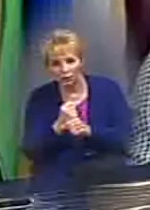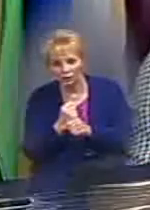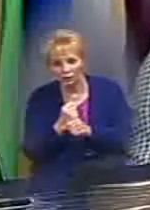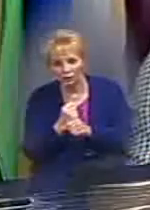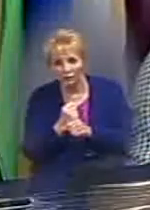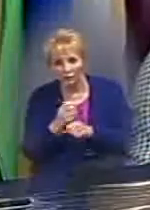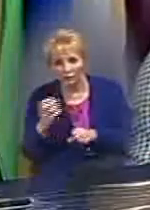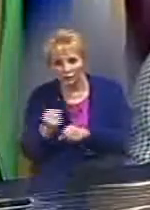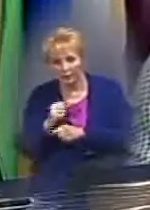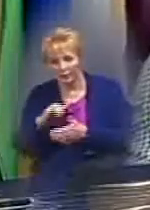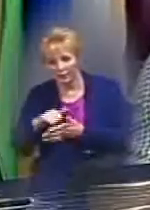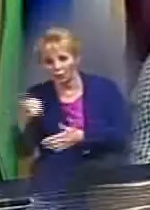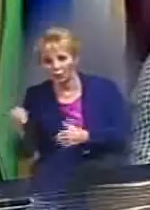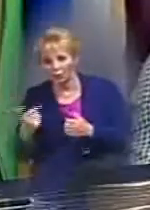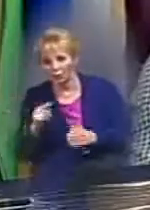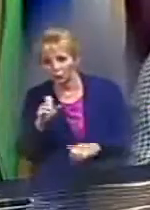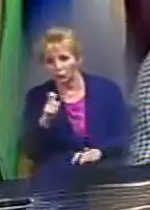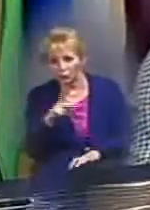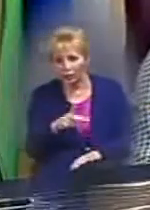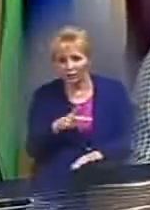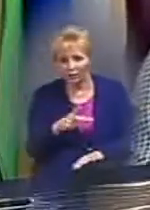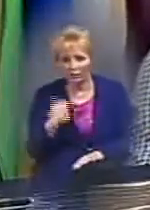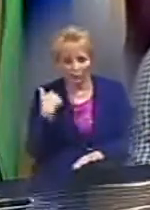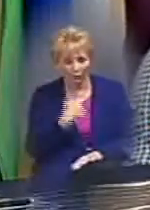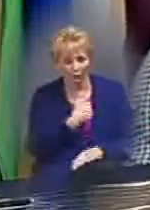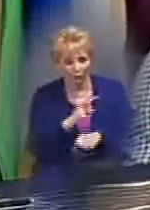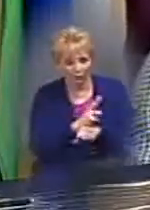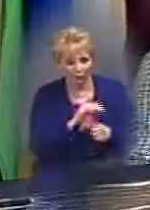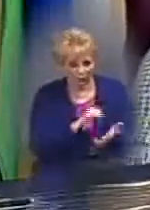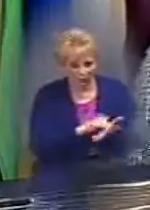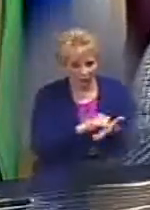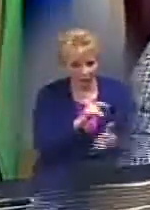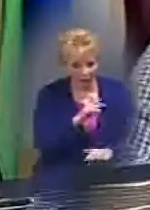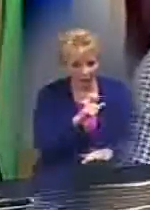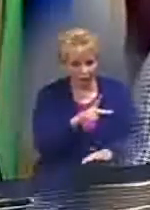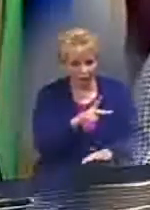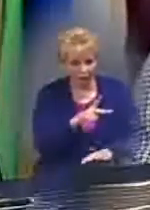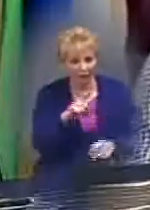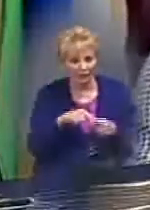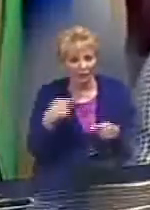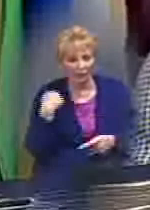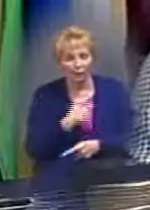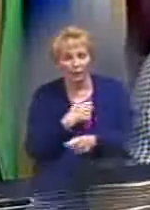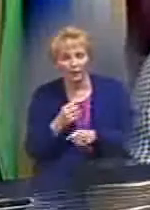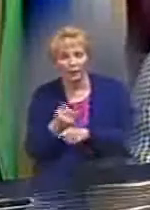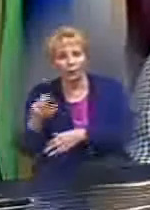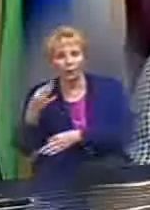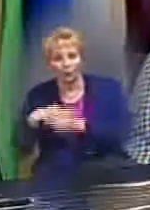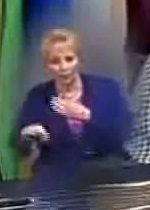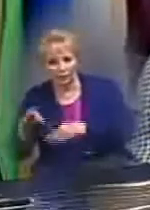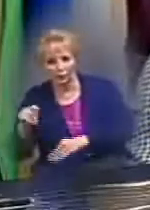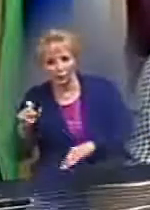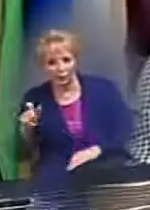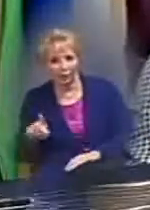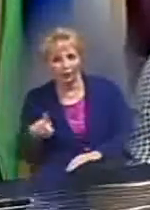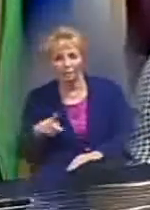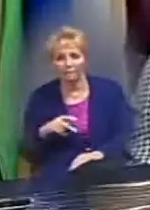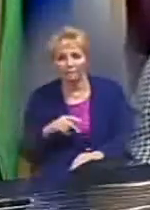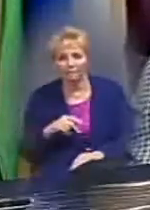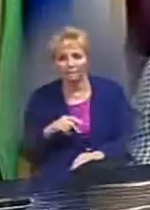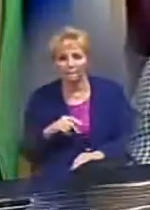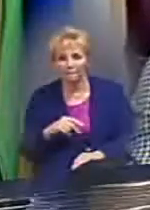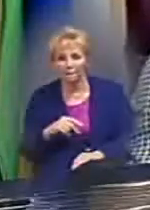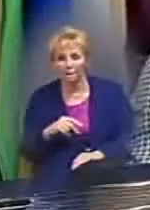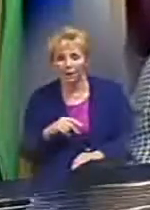get this truck. So we're going to be using it until we get a replacement truck. The replacement truck. Yes, sir.